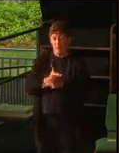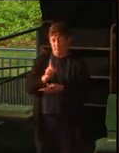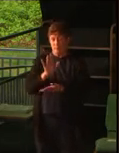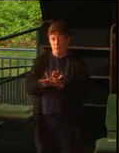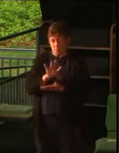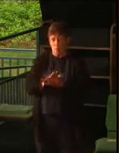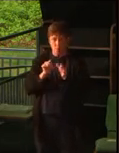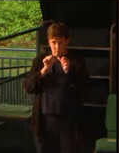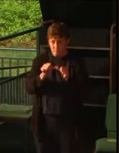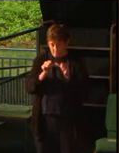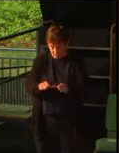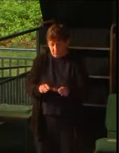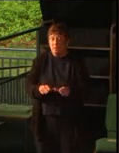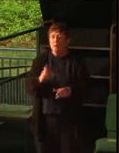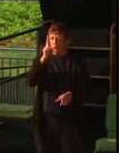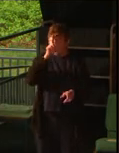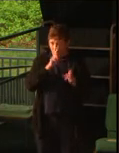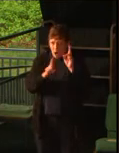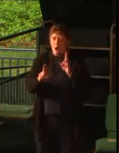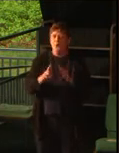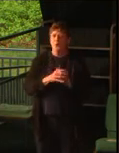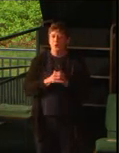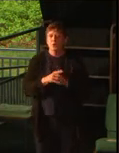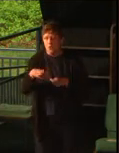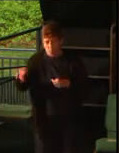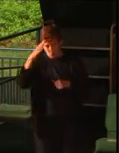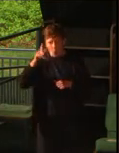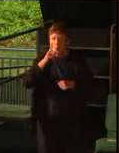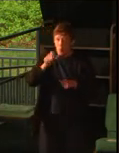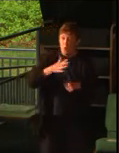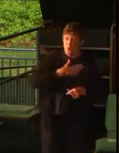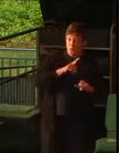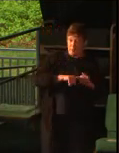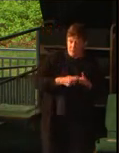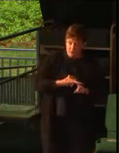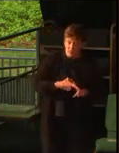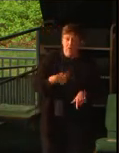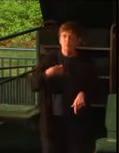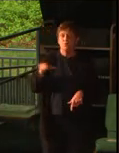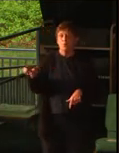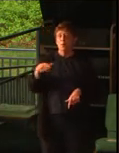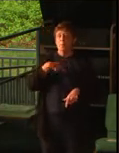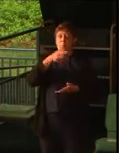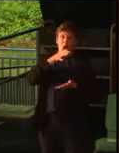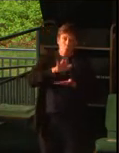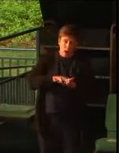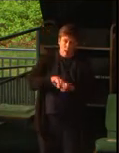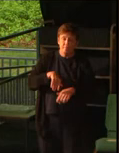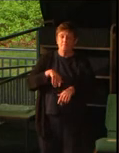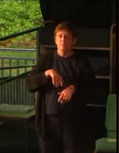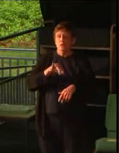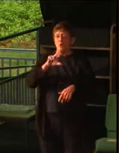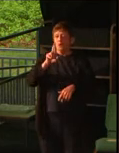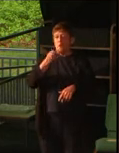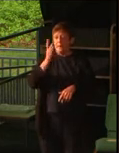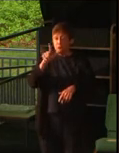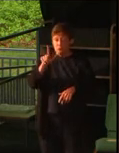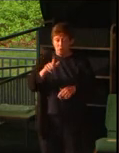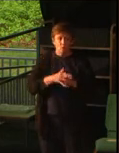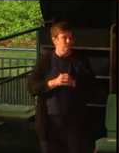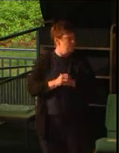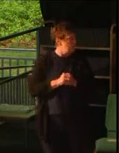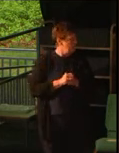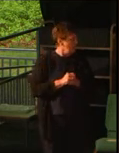and safe, to all my best friends, you know who you are, to Amado Baeza, to my wife Rachel and daughters Elise and